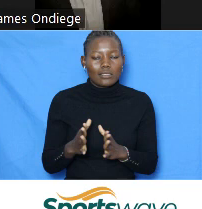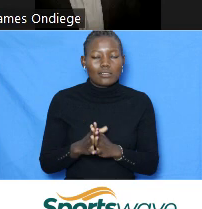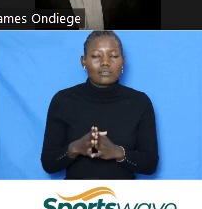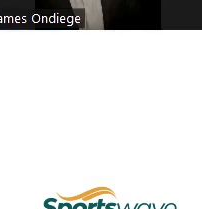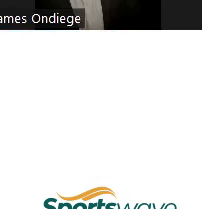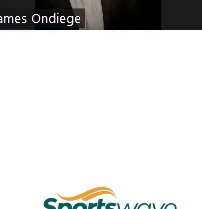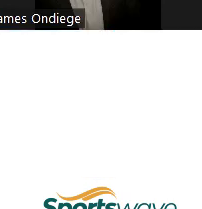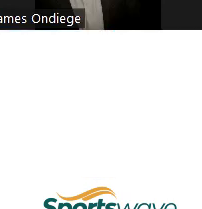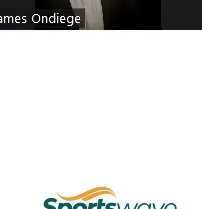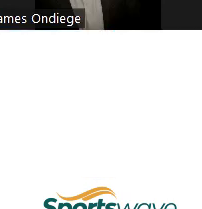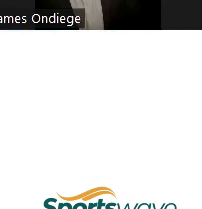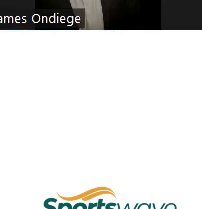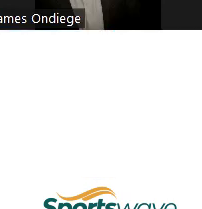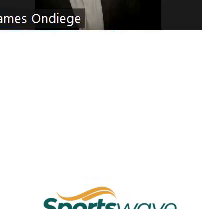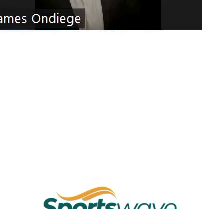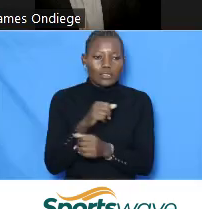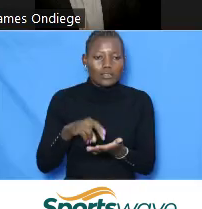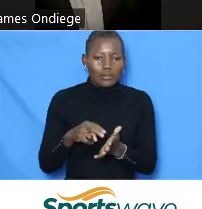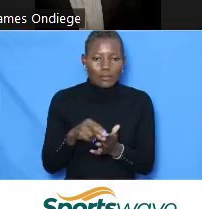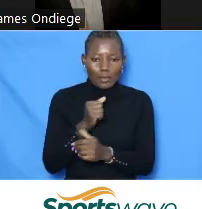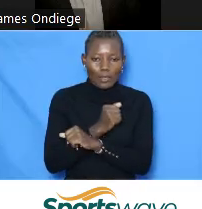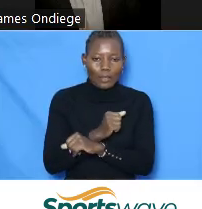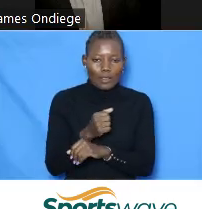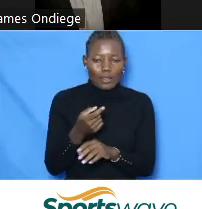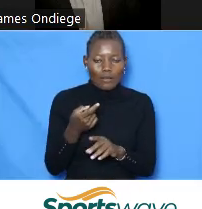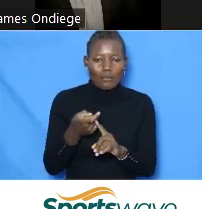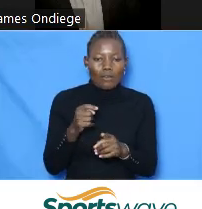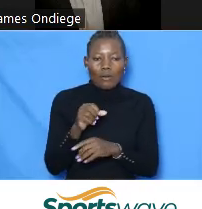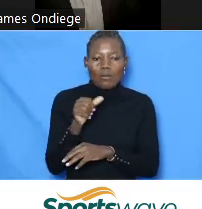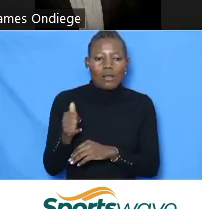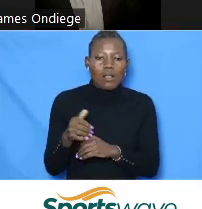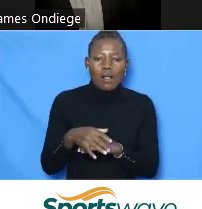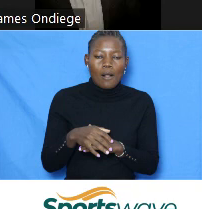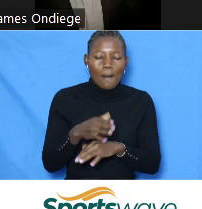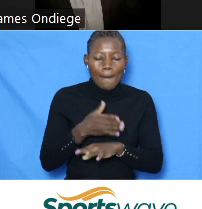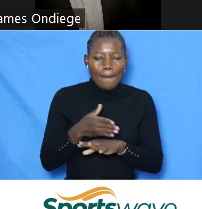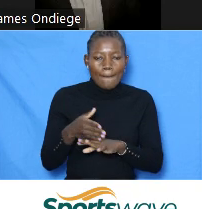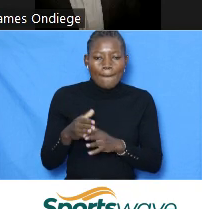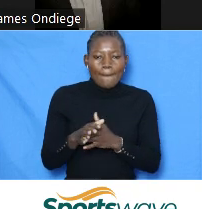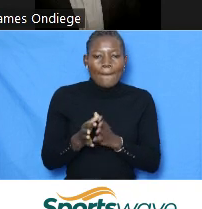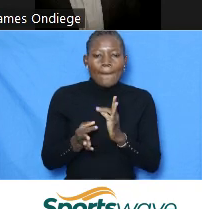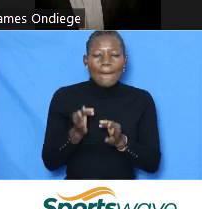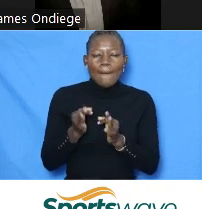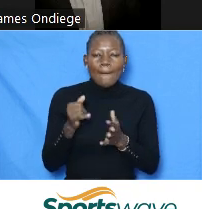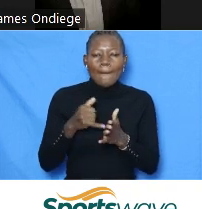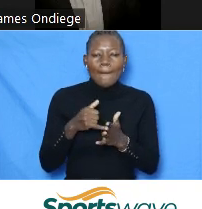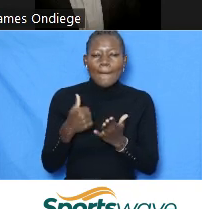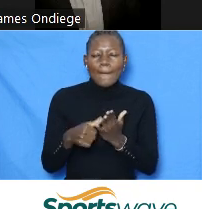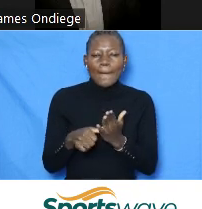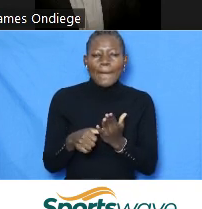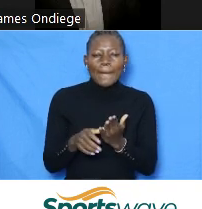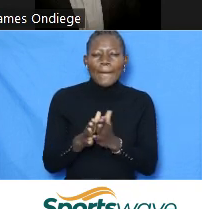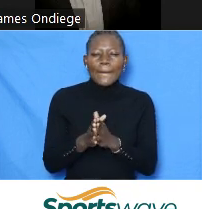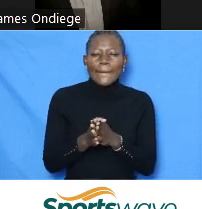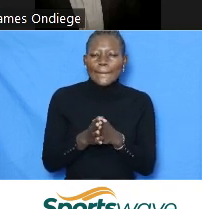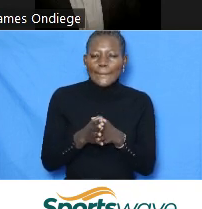injuries. So protect just means you're protecting it from further harm. So for example, say it's a fracture, you splint it. If it's soft tissue